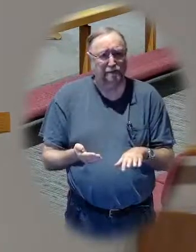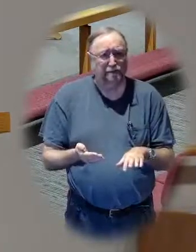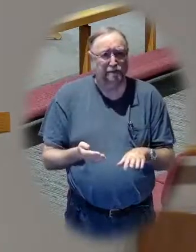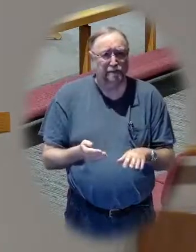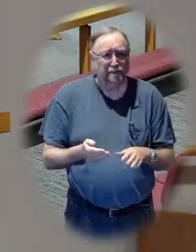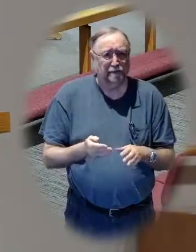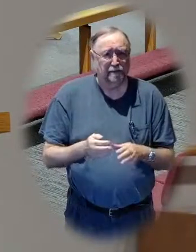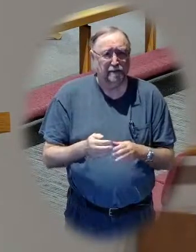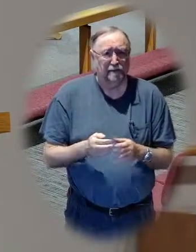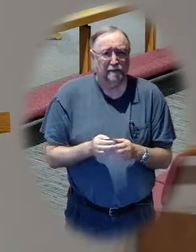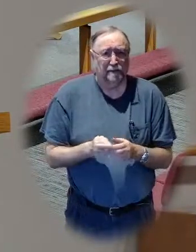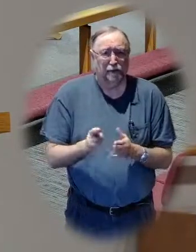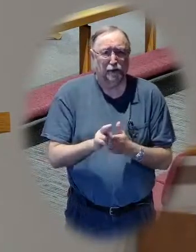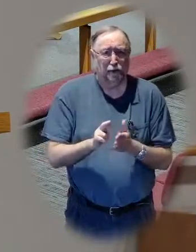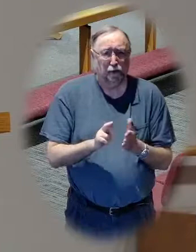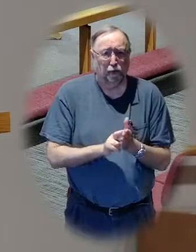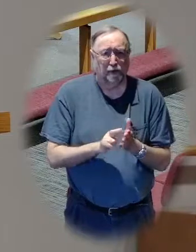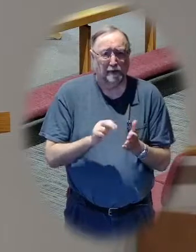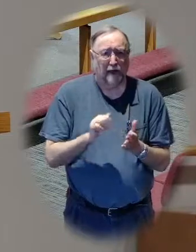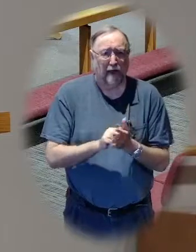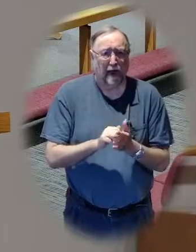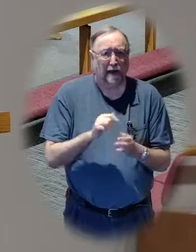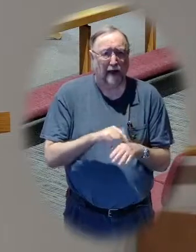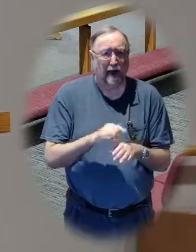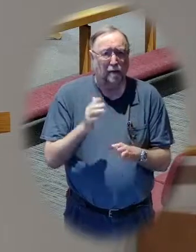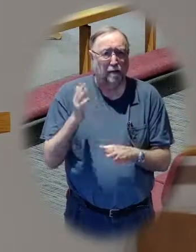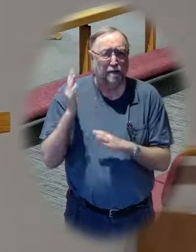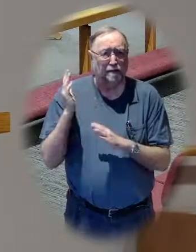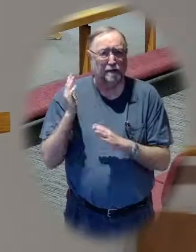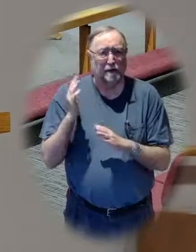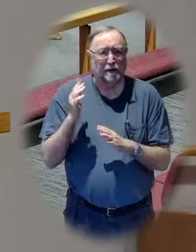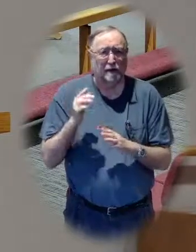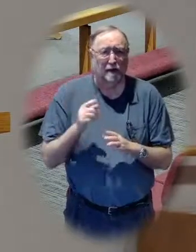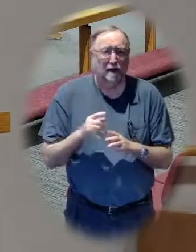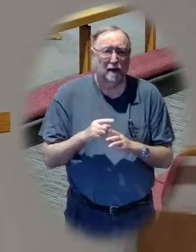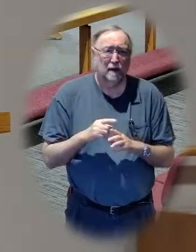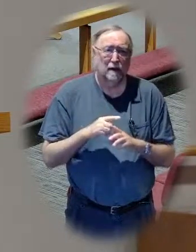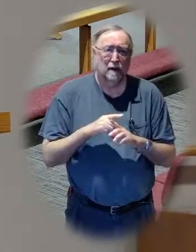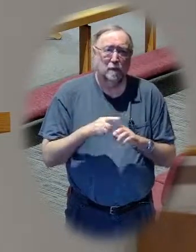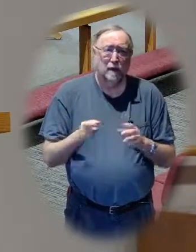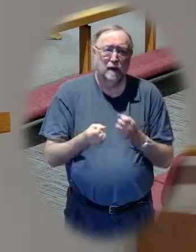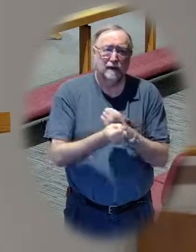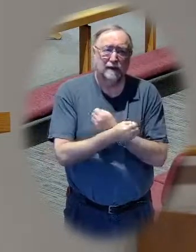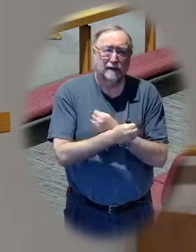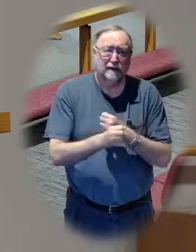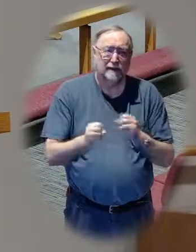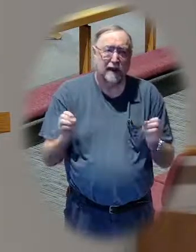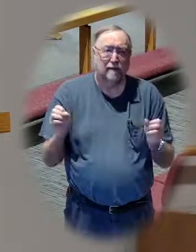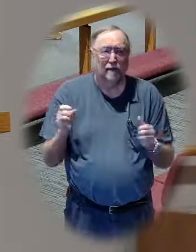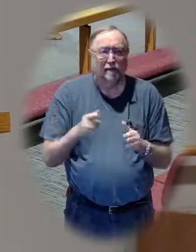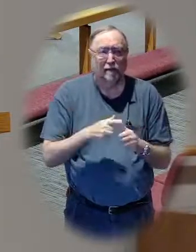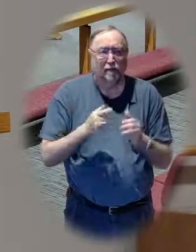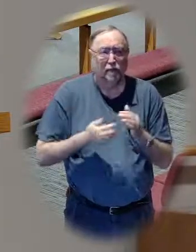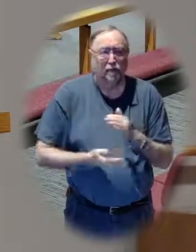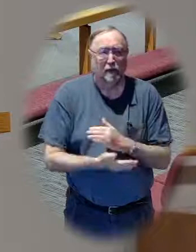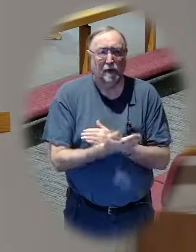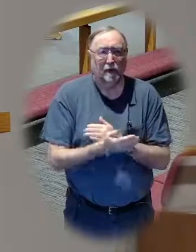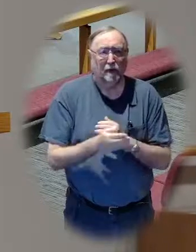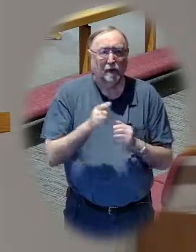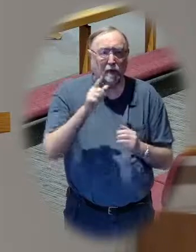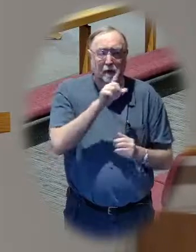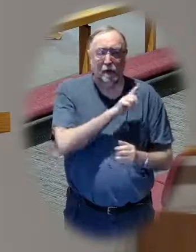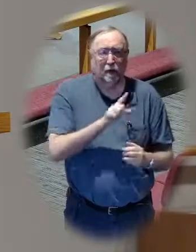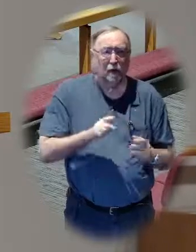way this goes. But the redemption of the firstborn that the Lord commanded